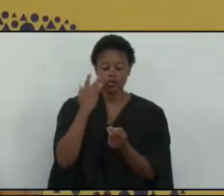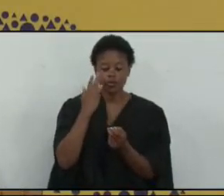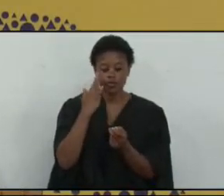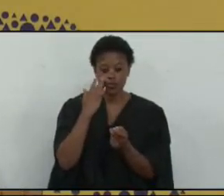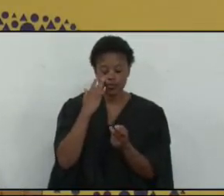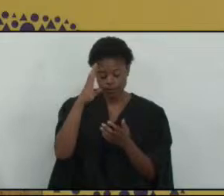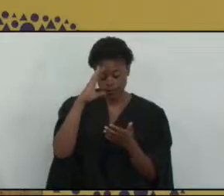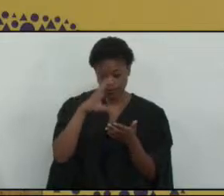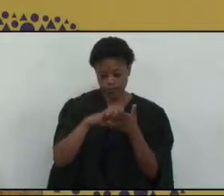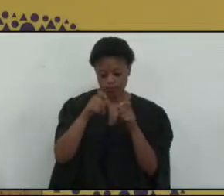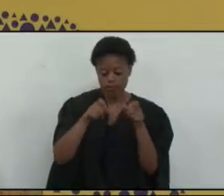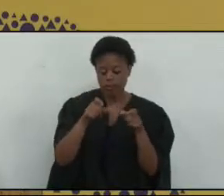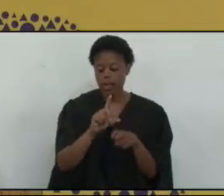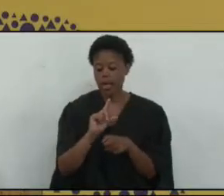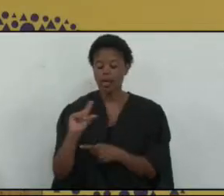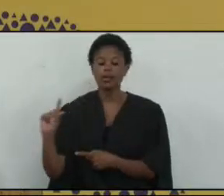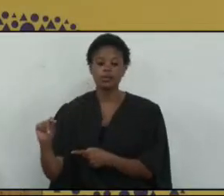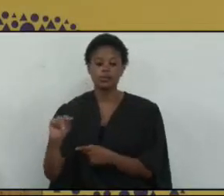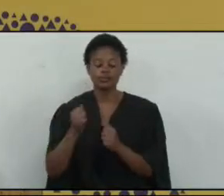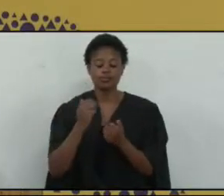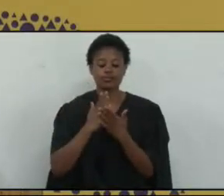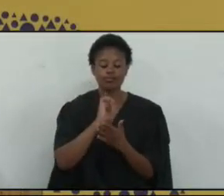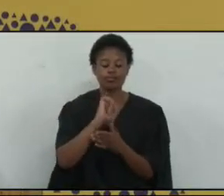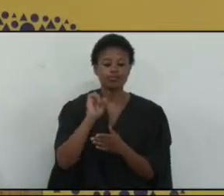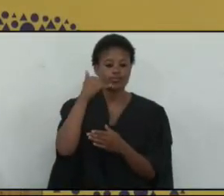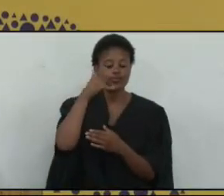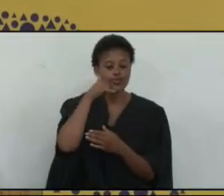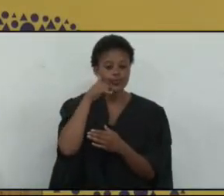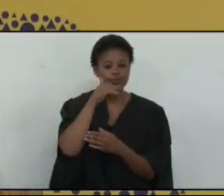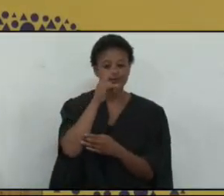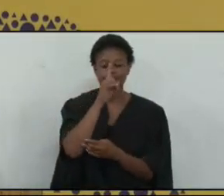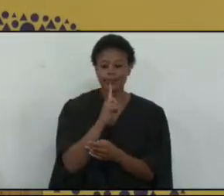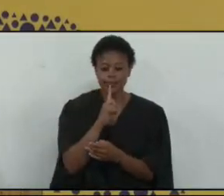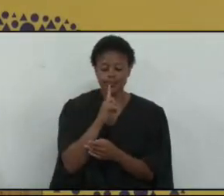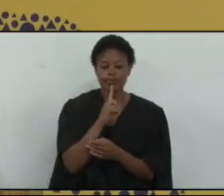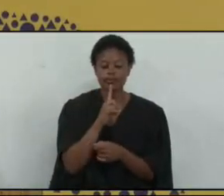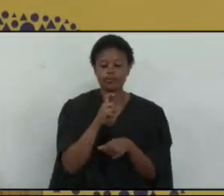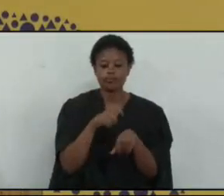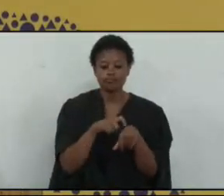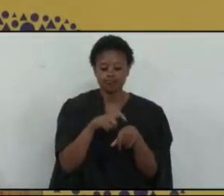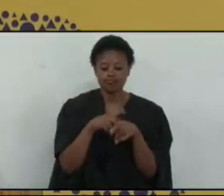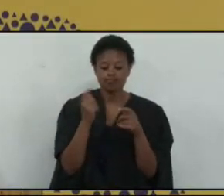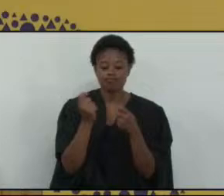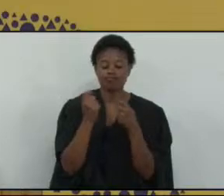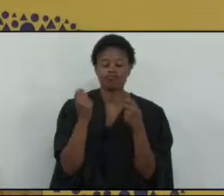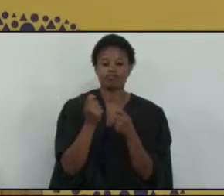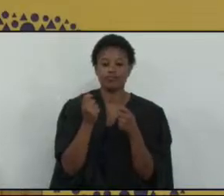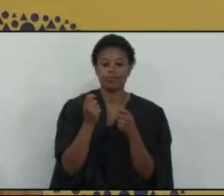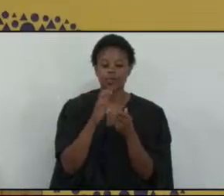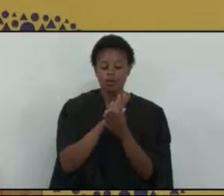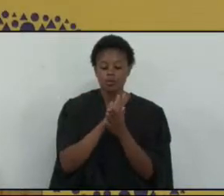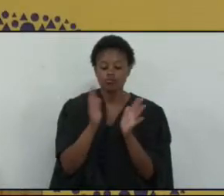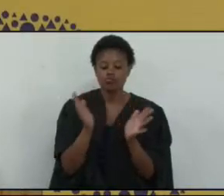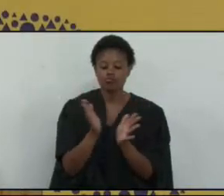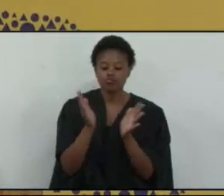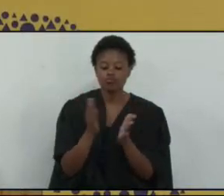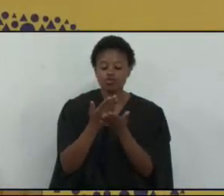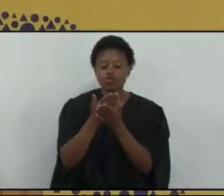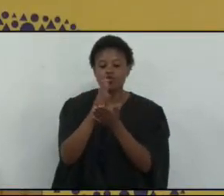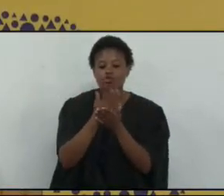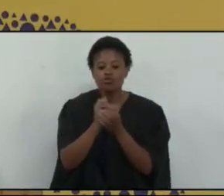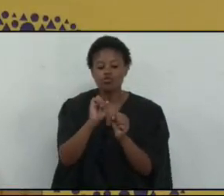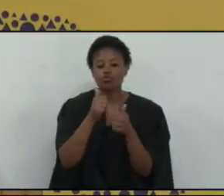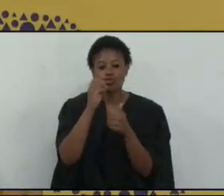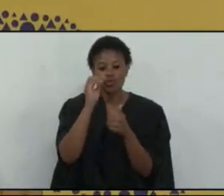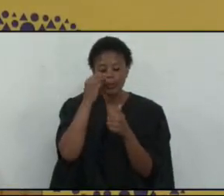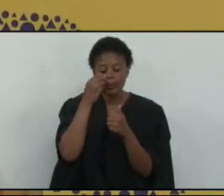hall. That you please ensure your cell phones are on silent for the duration of the ceremony, but you're encouraged to share your good news